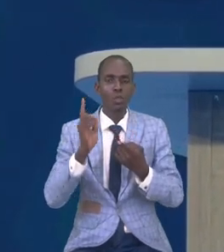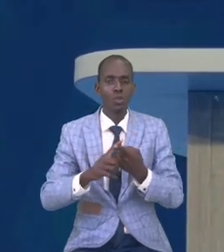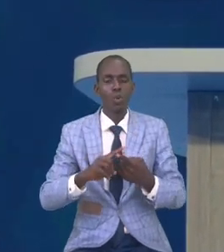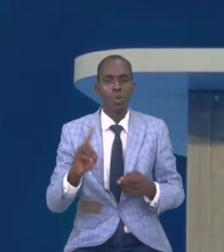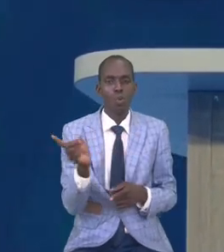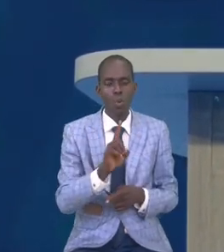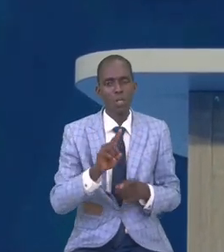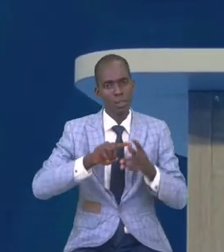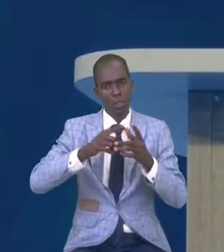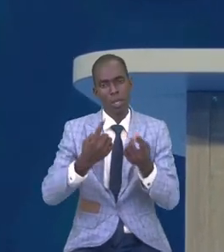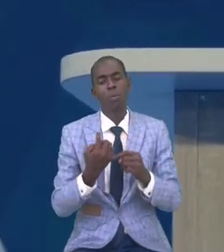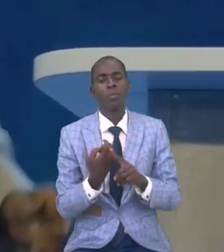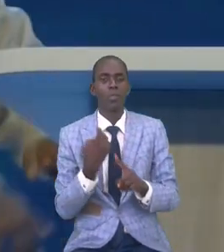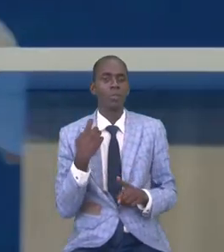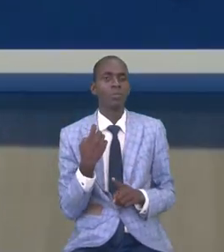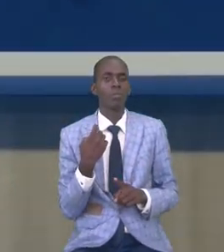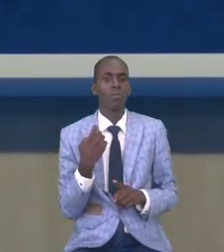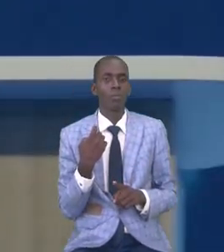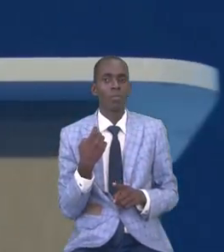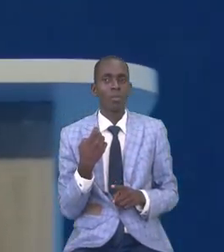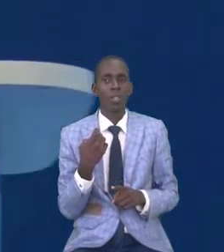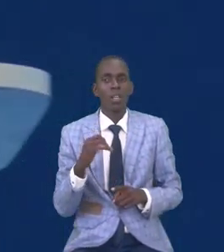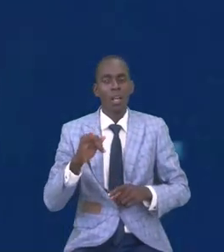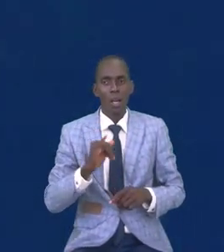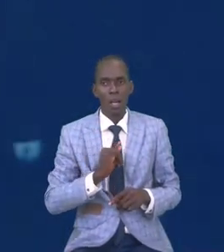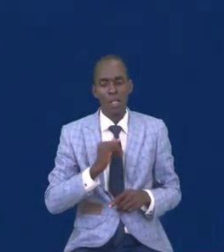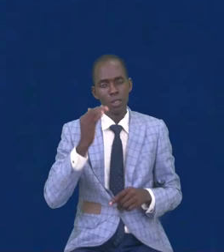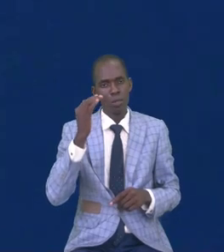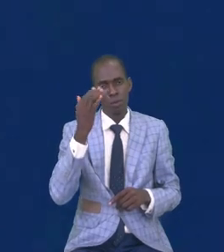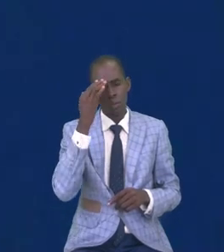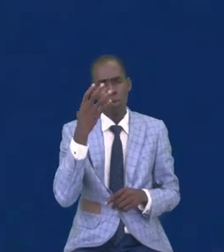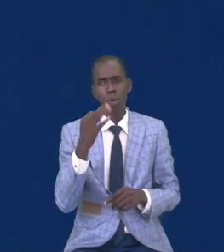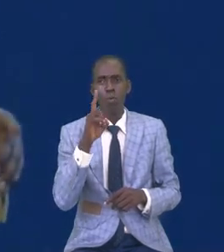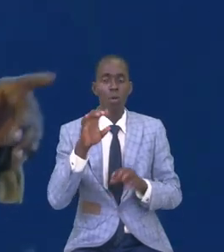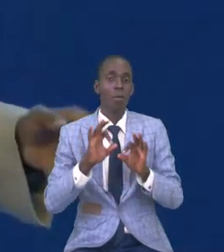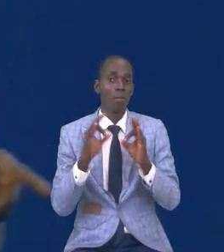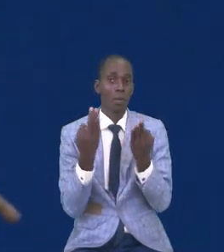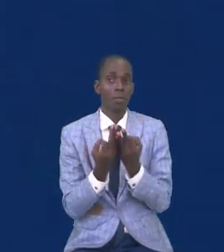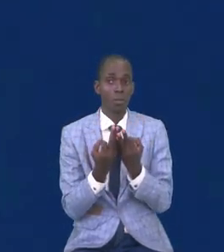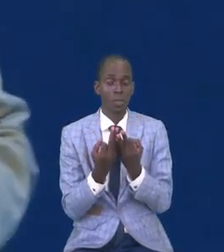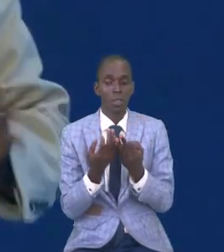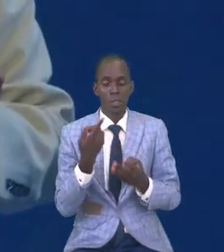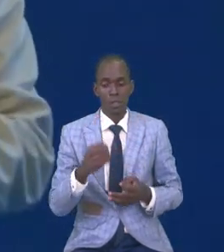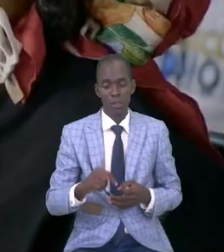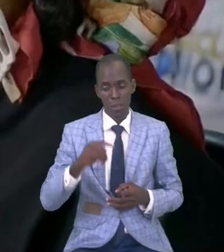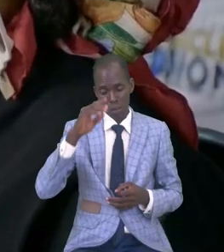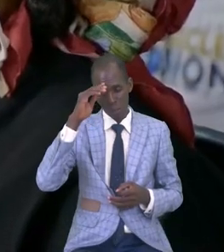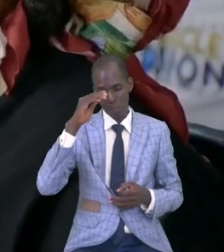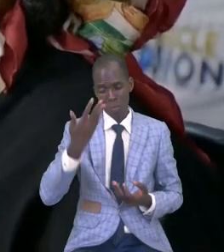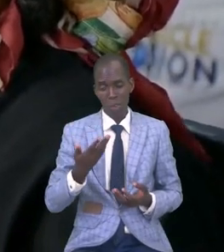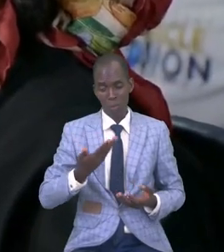they are coming from. I learned of a particular family. their child had been